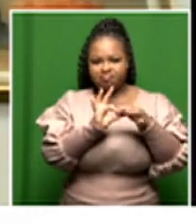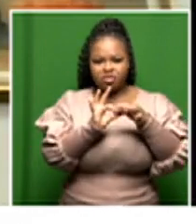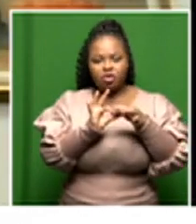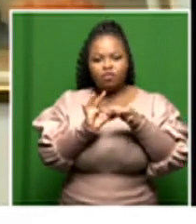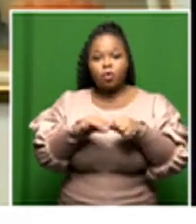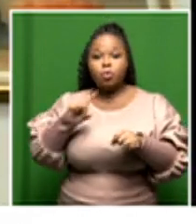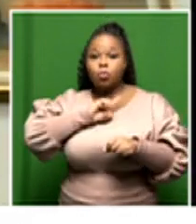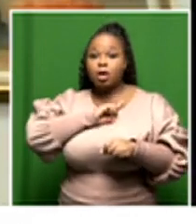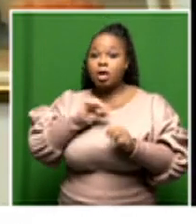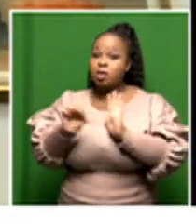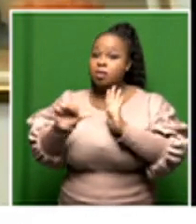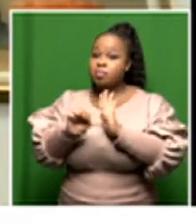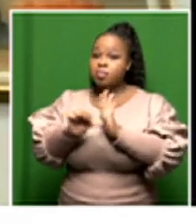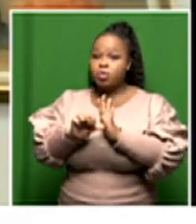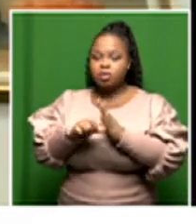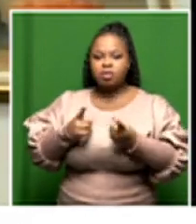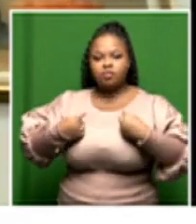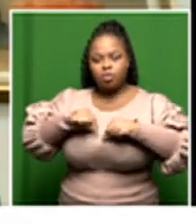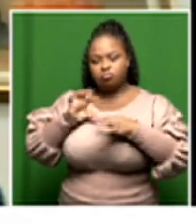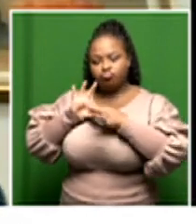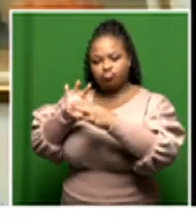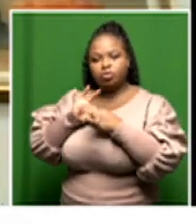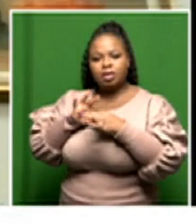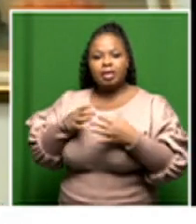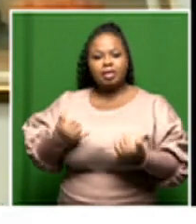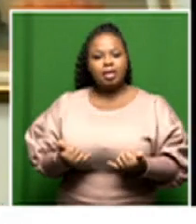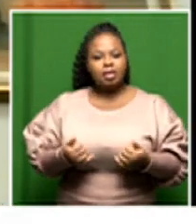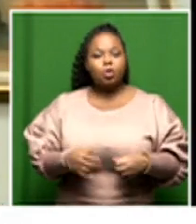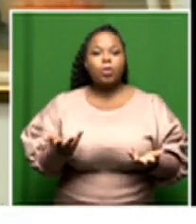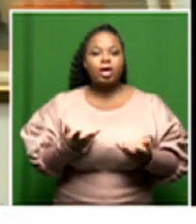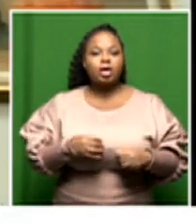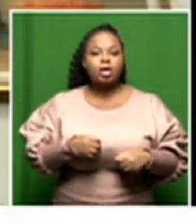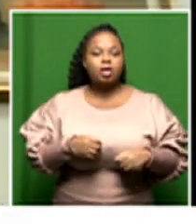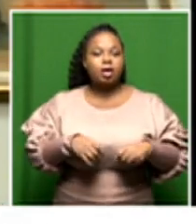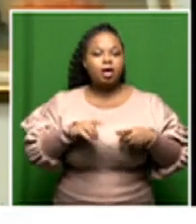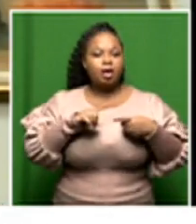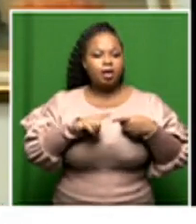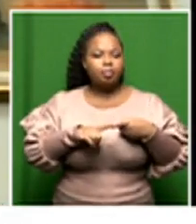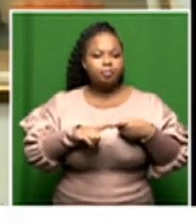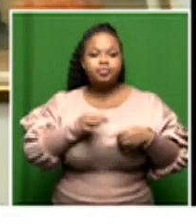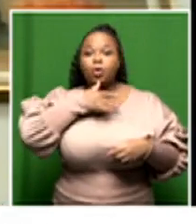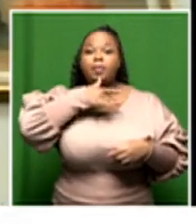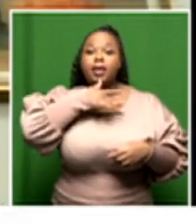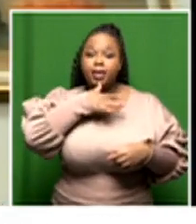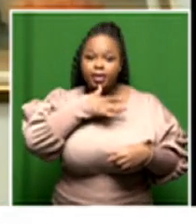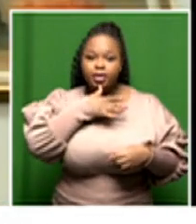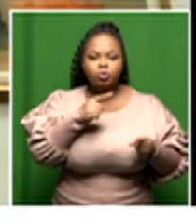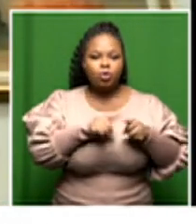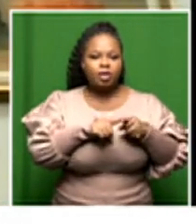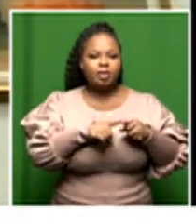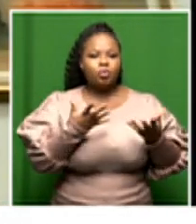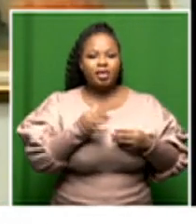important industrial base for us. And then Muscat in Oman, the embassy